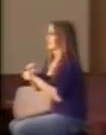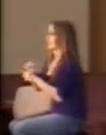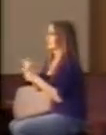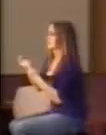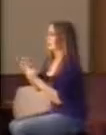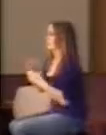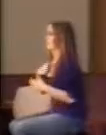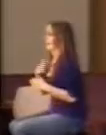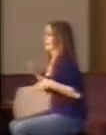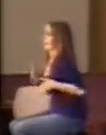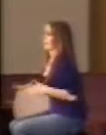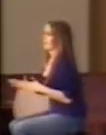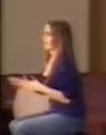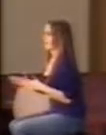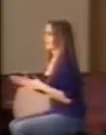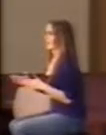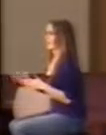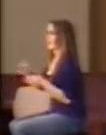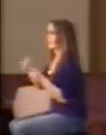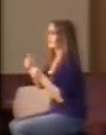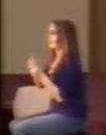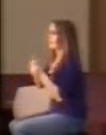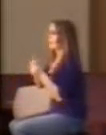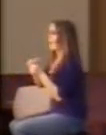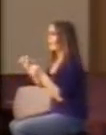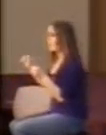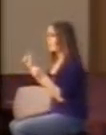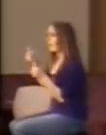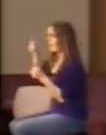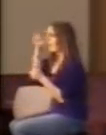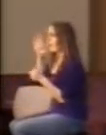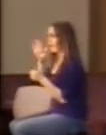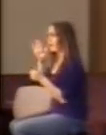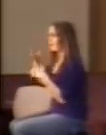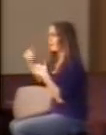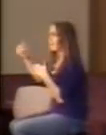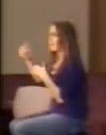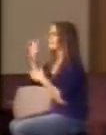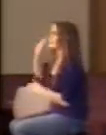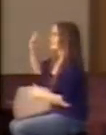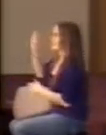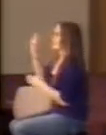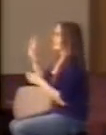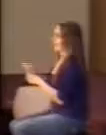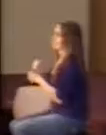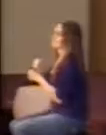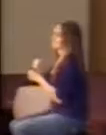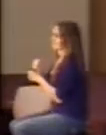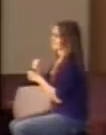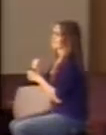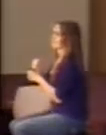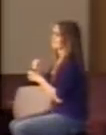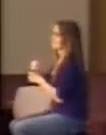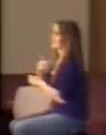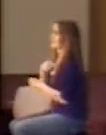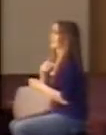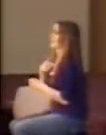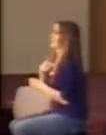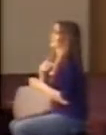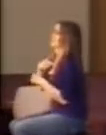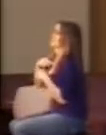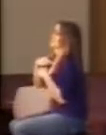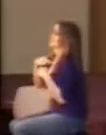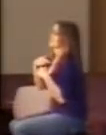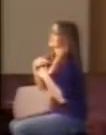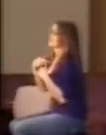and doing everything in my power to avoid God's calling, God finally won out. I was miserable in all other